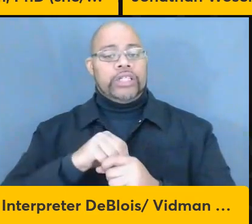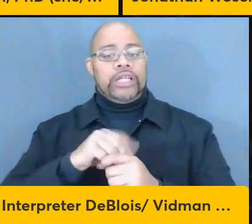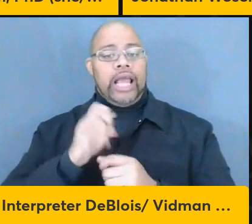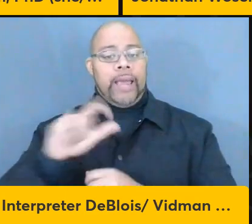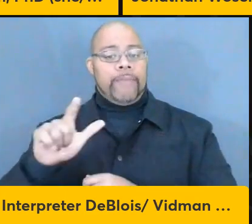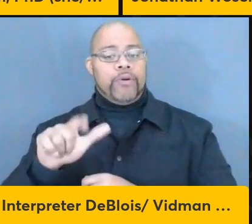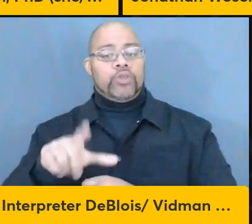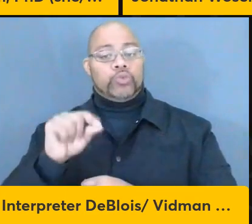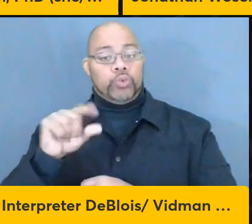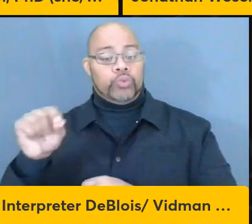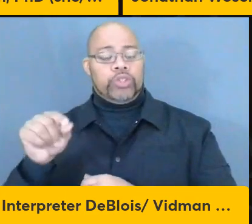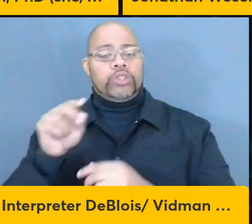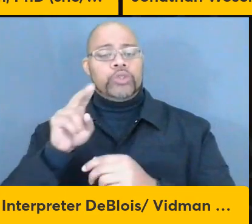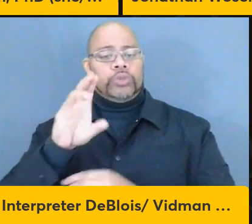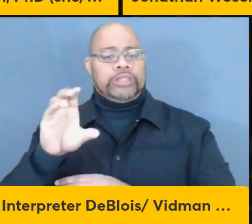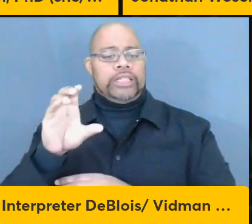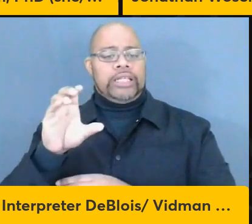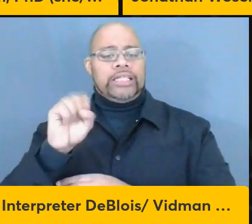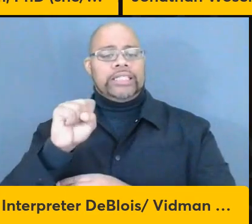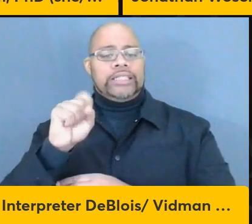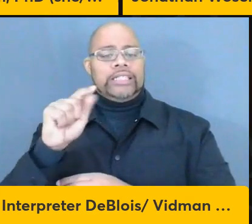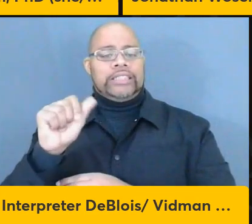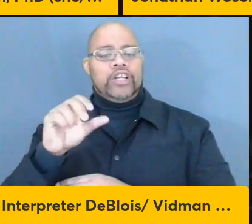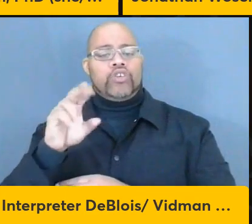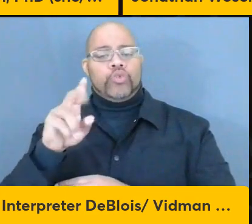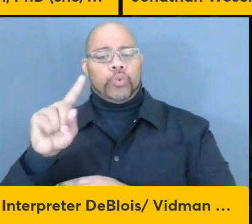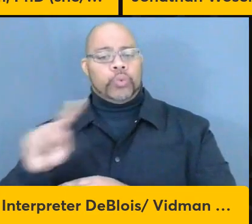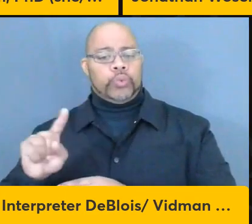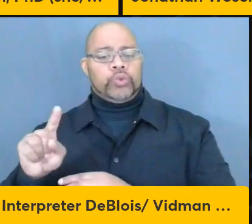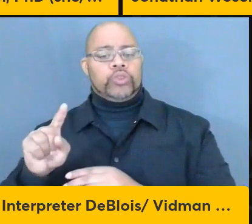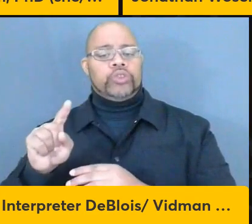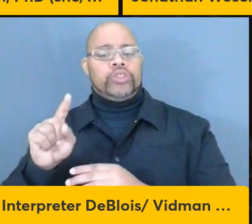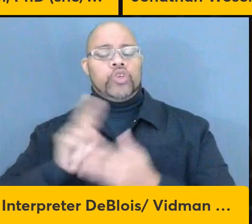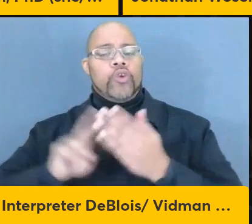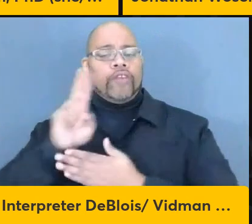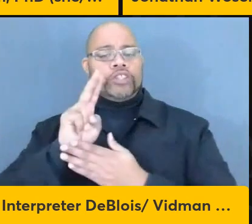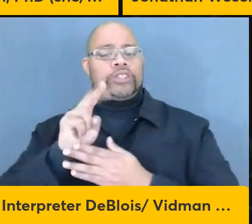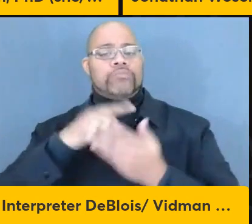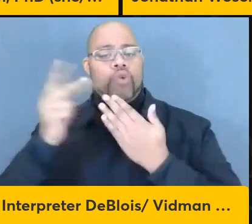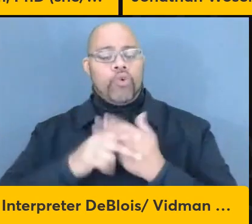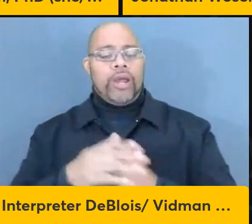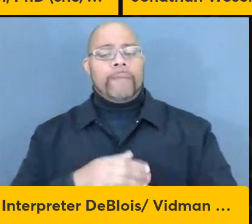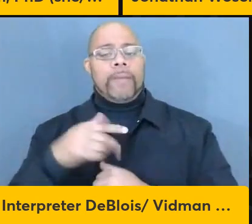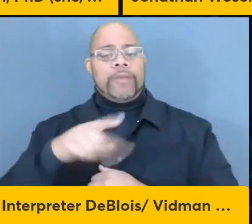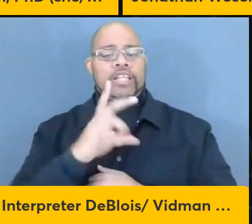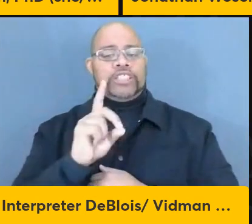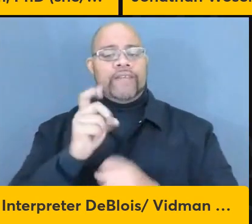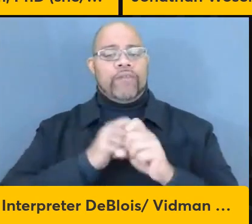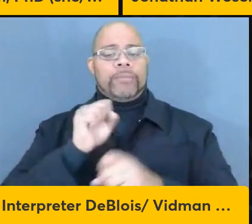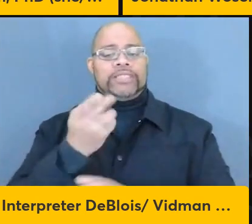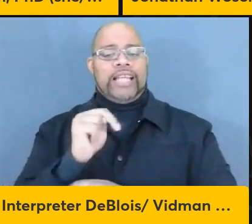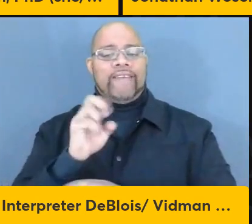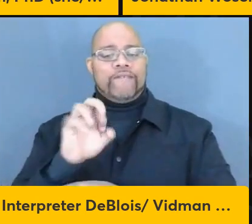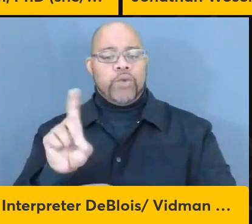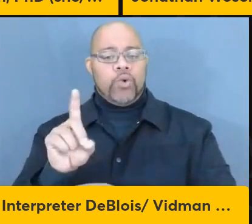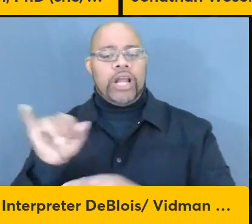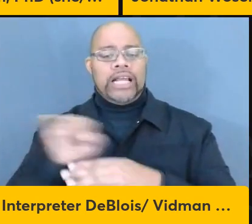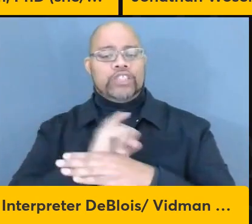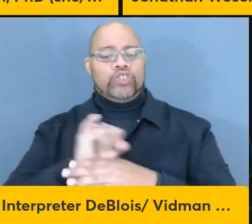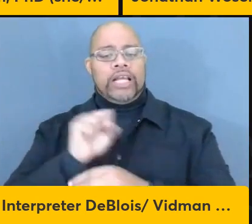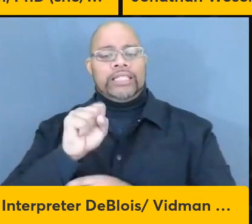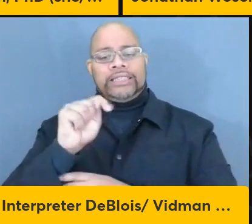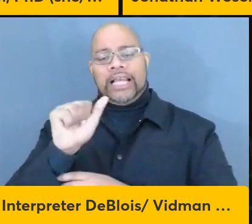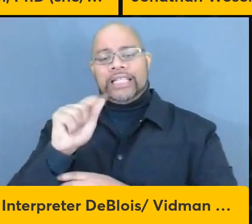Jonathan was a student in the UC Santa Cruz Science Communication Program. He holds a doctorate in immunology from Stanford and has interned at